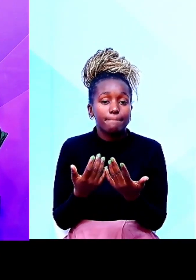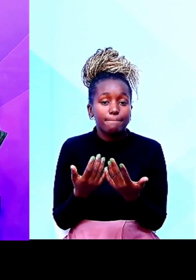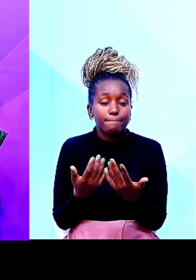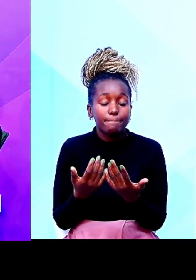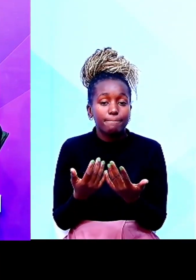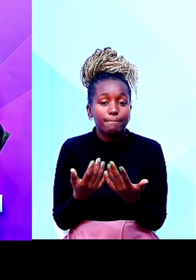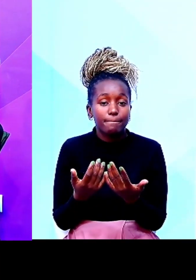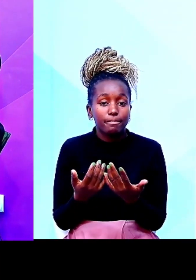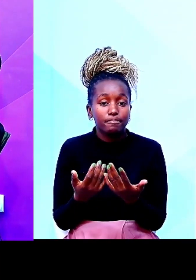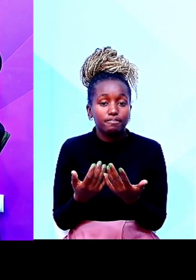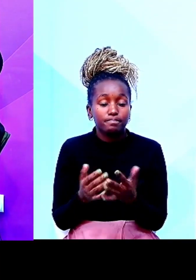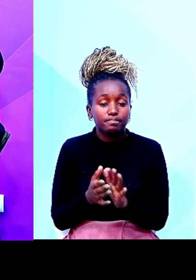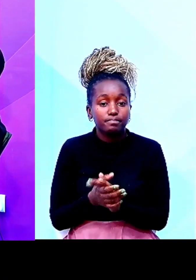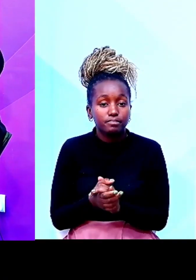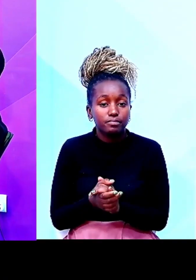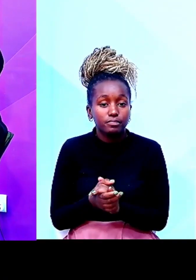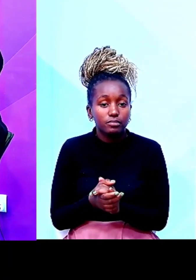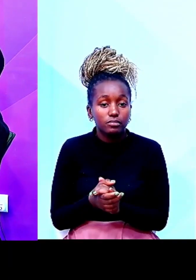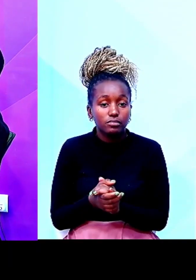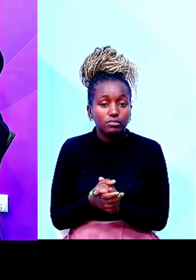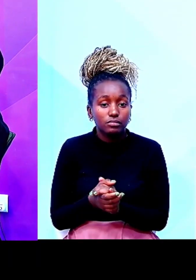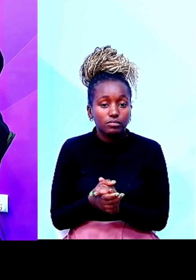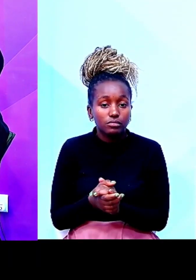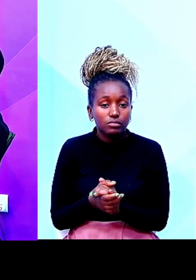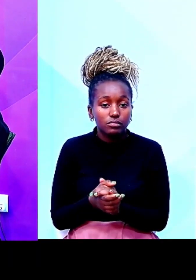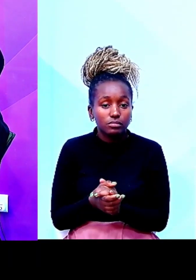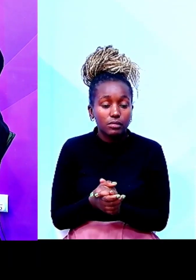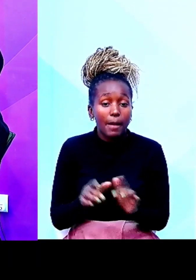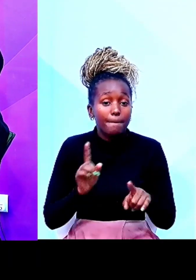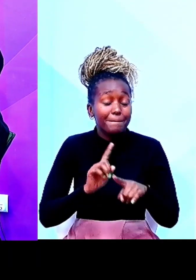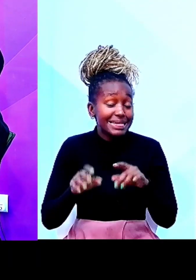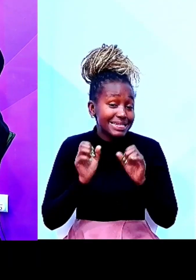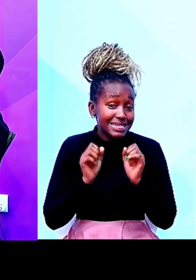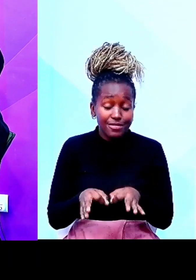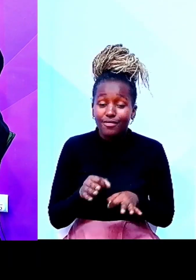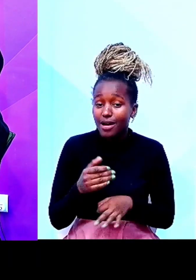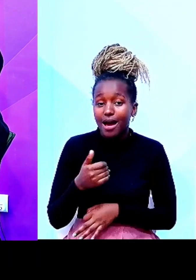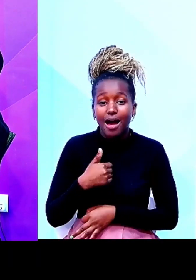usually when you are living with the epilepsy,